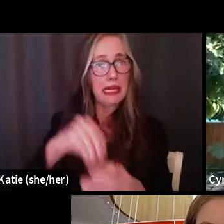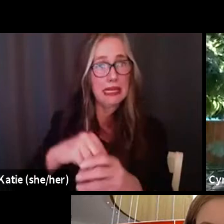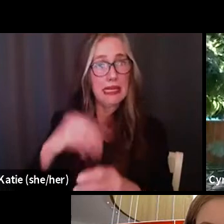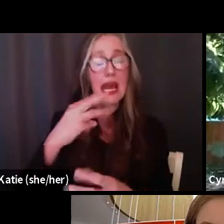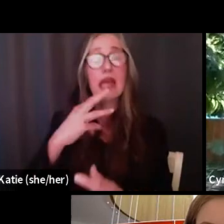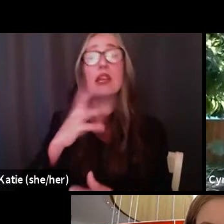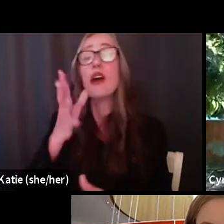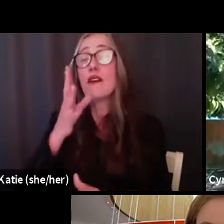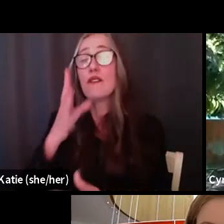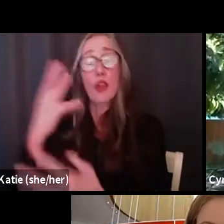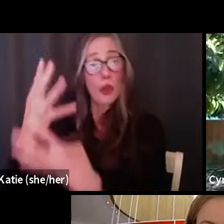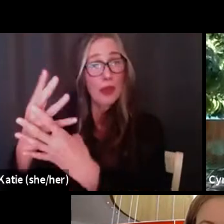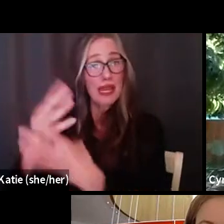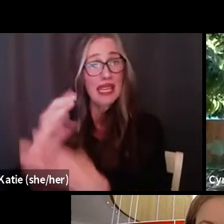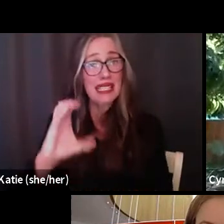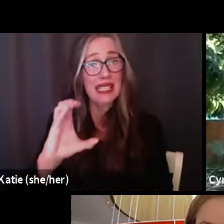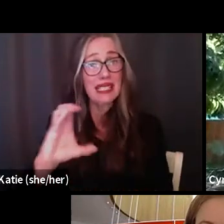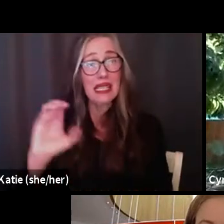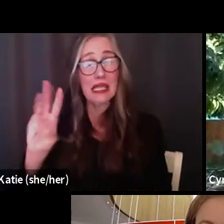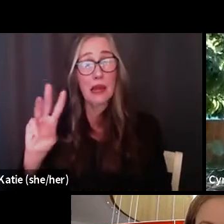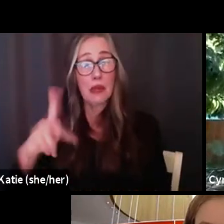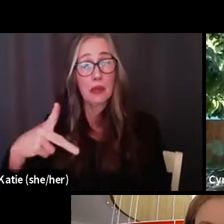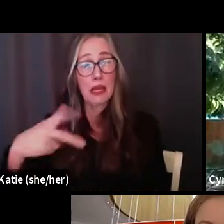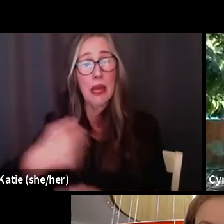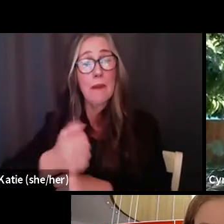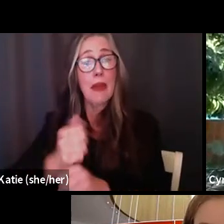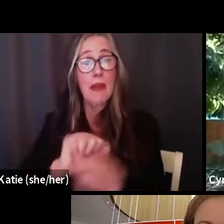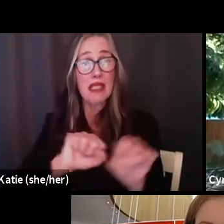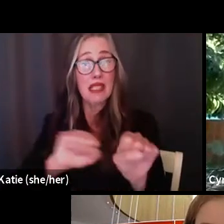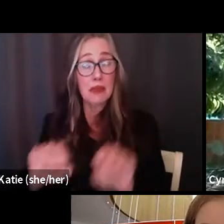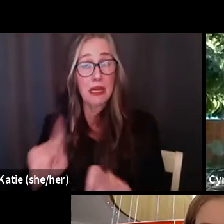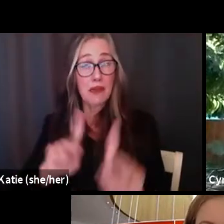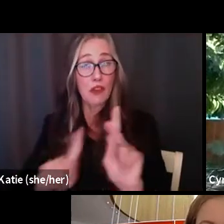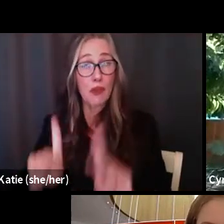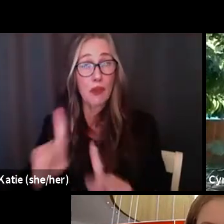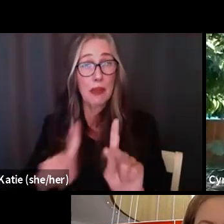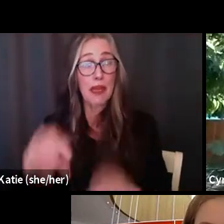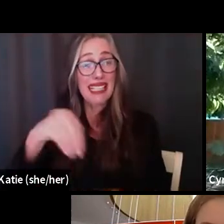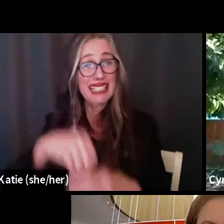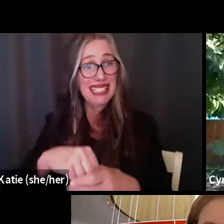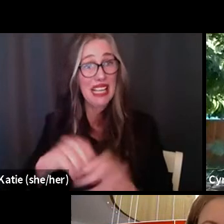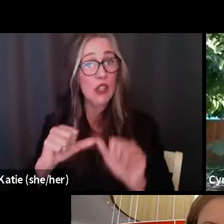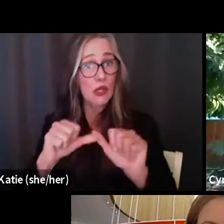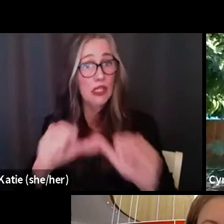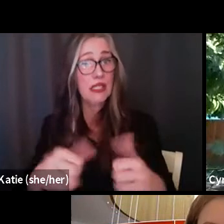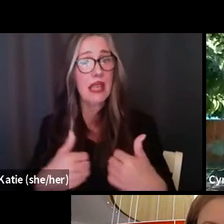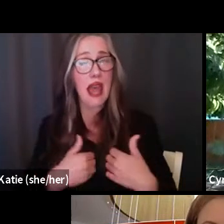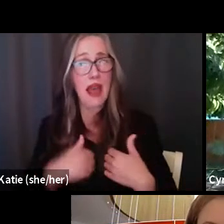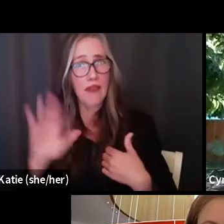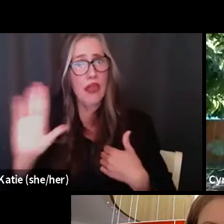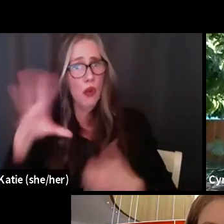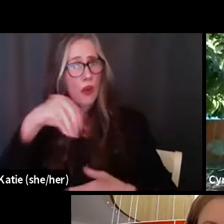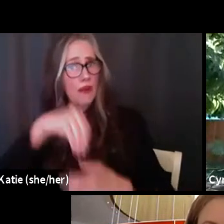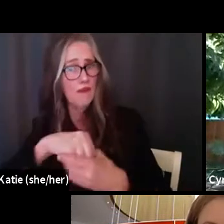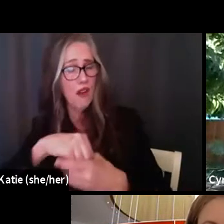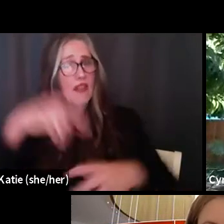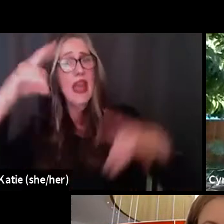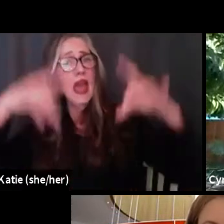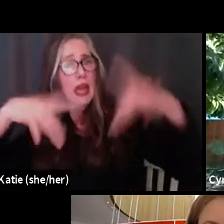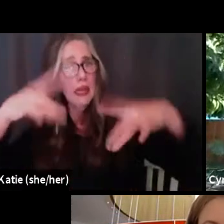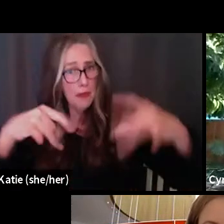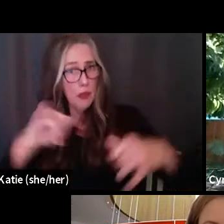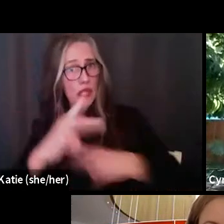prisons ccwp has helped make possible the ability for people inside to continue to have ownership and input in this very